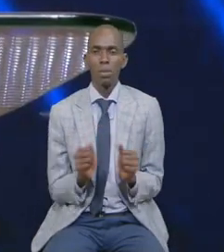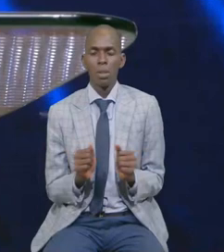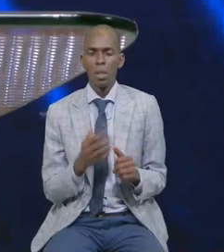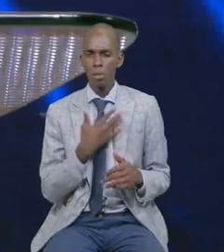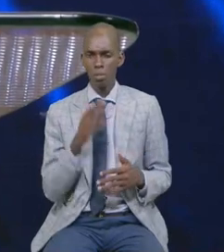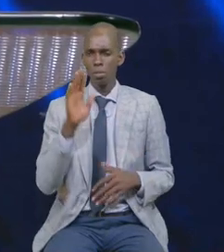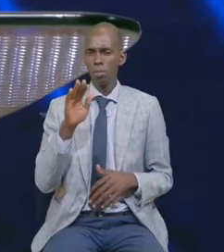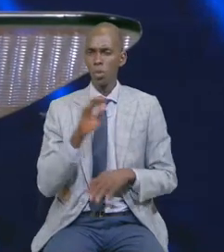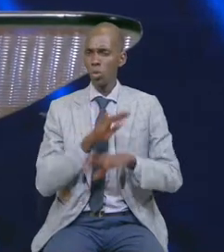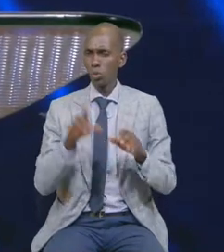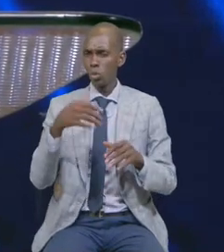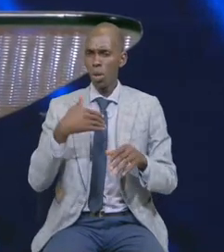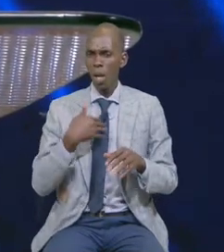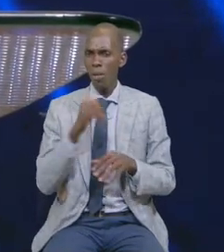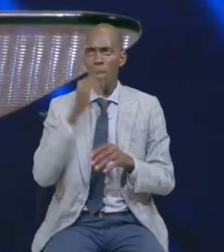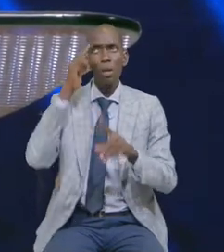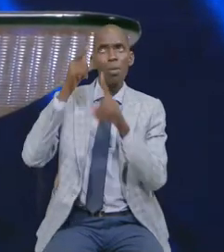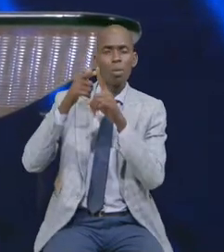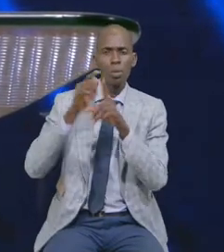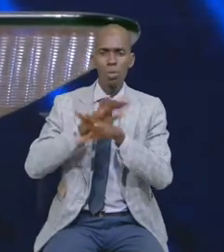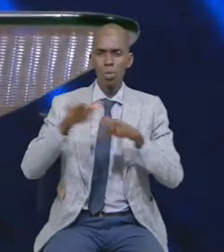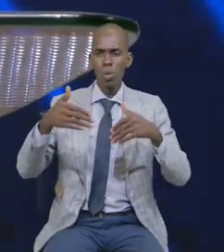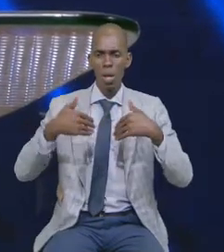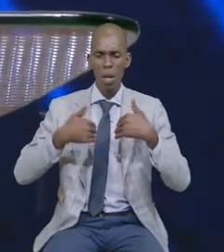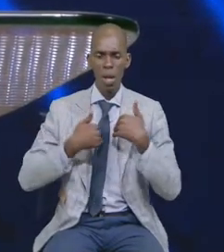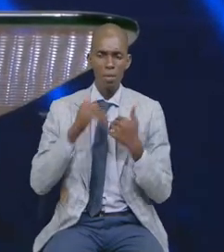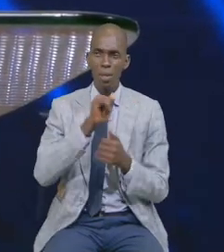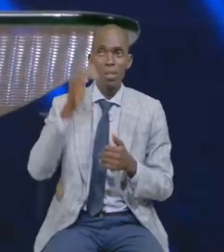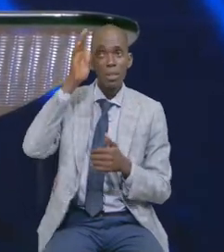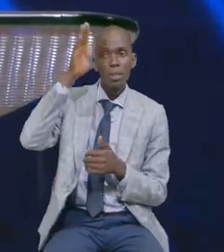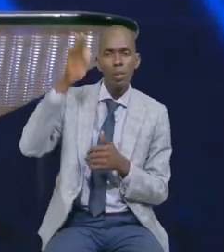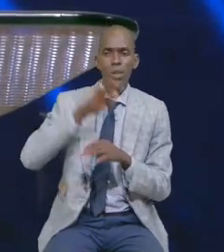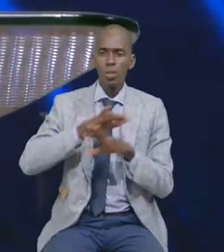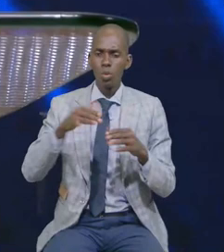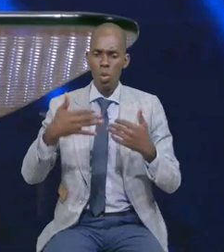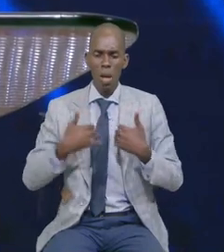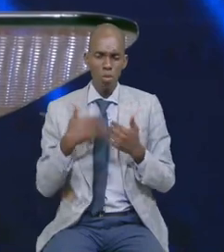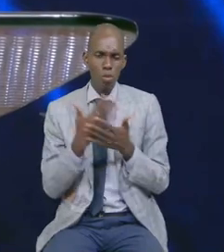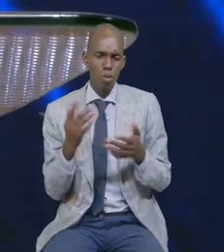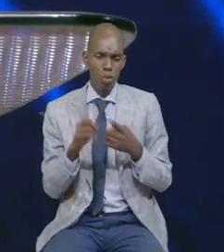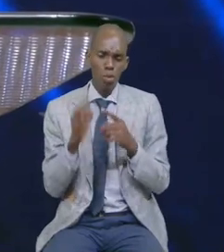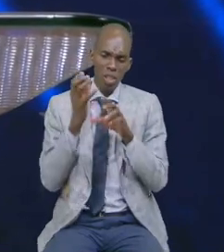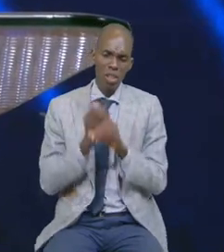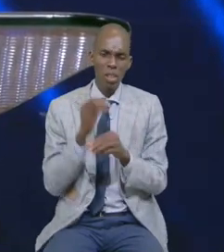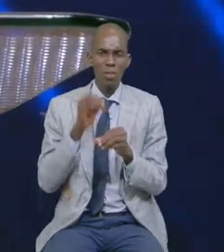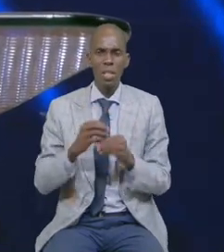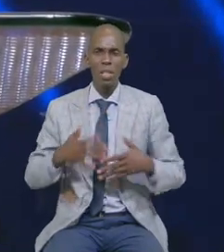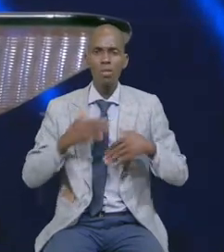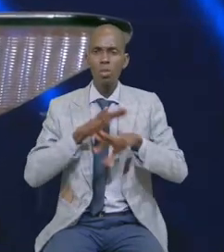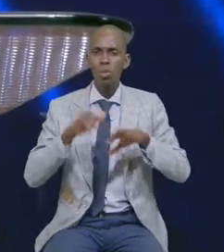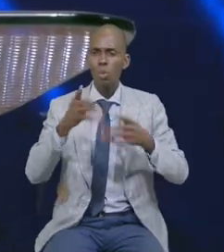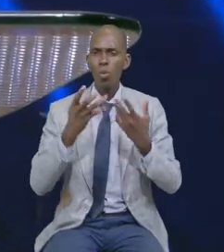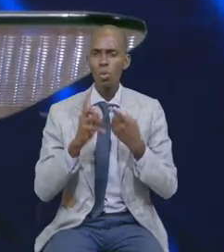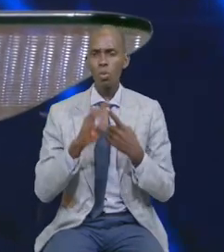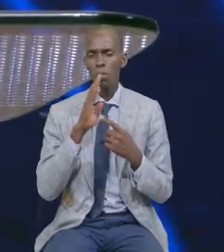ideal? Don't you have a destiny? Don't you have something you want to achieve on earth? Don't you want to be happy? Don't